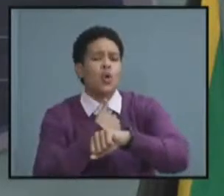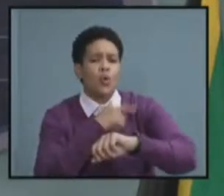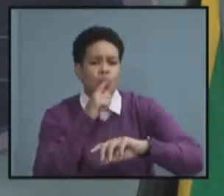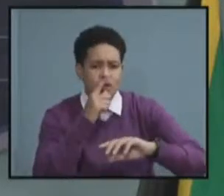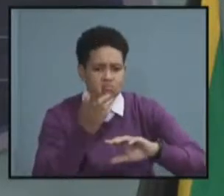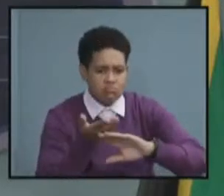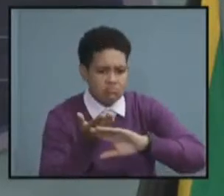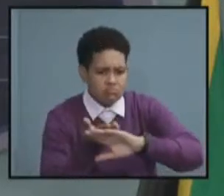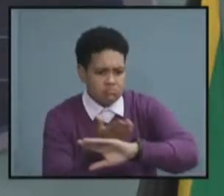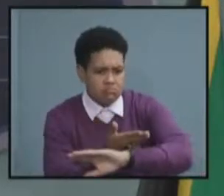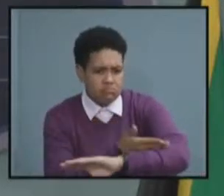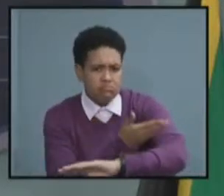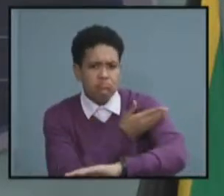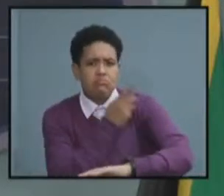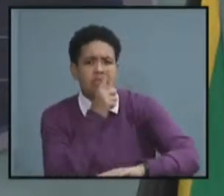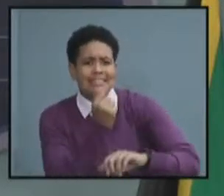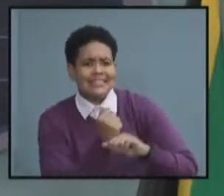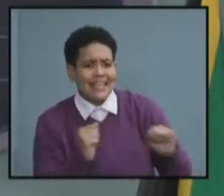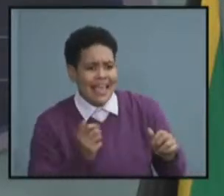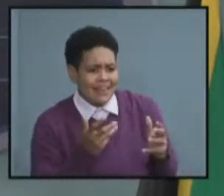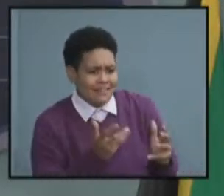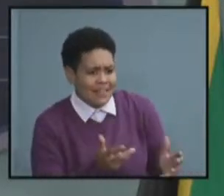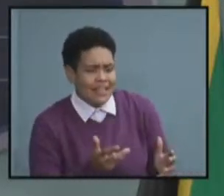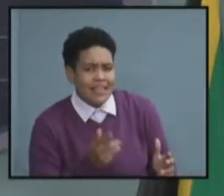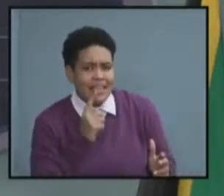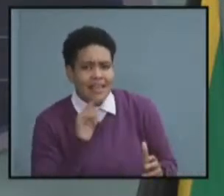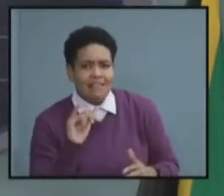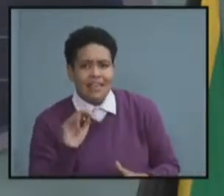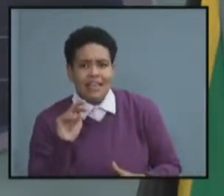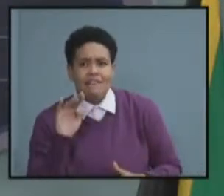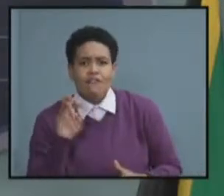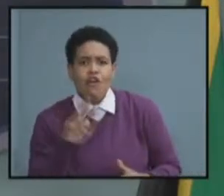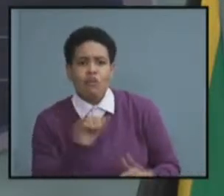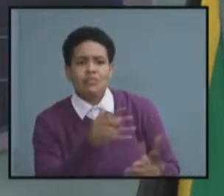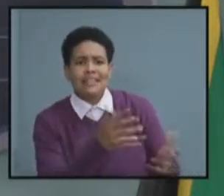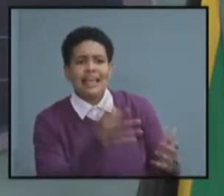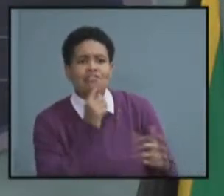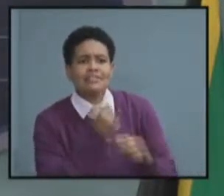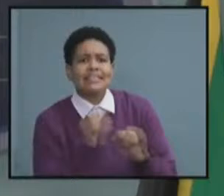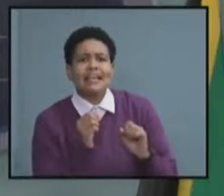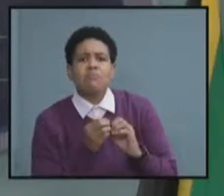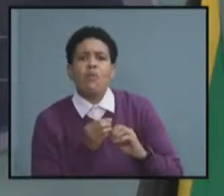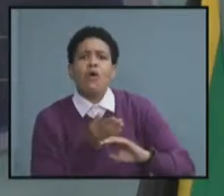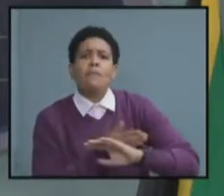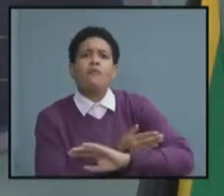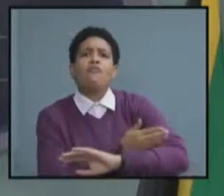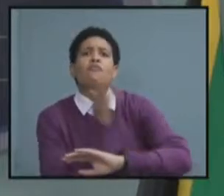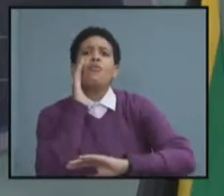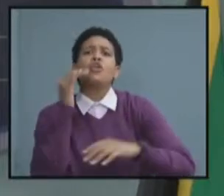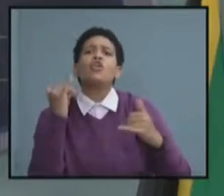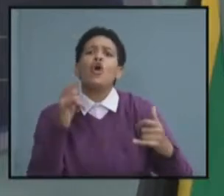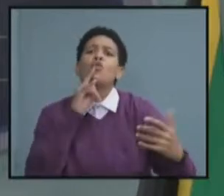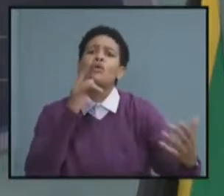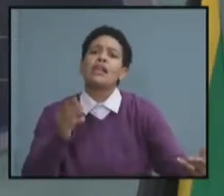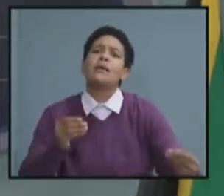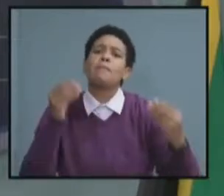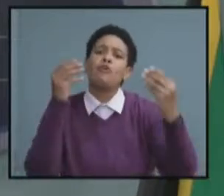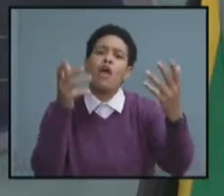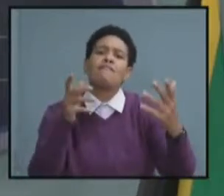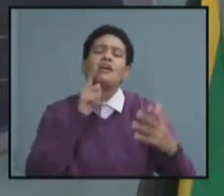beef up the safety of the infirmaries is that we are now going to be